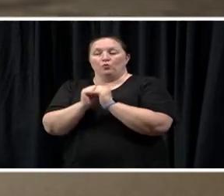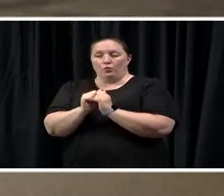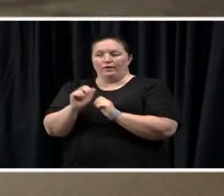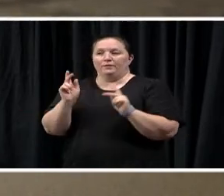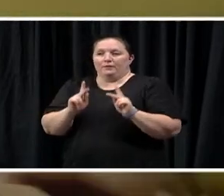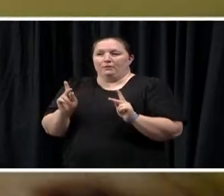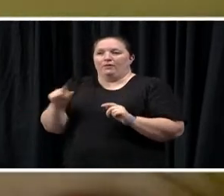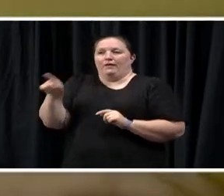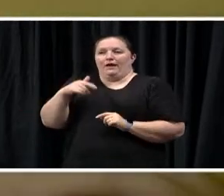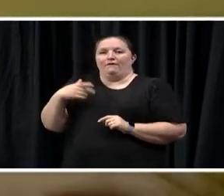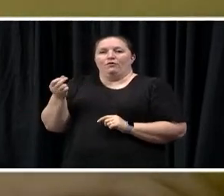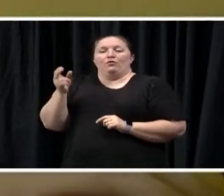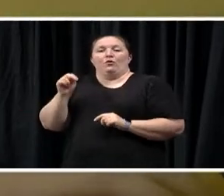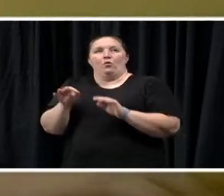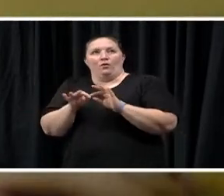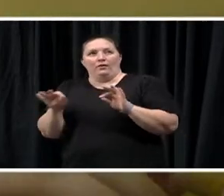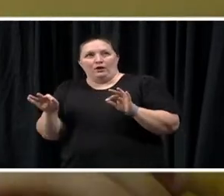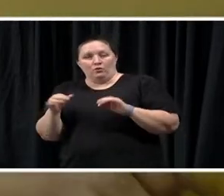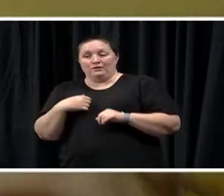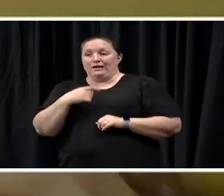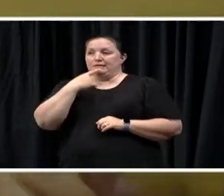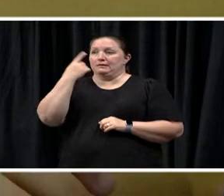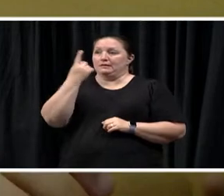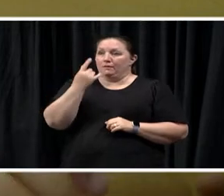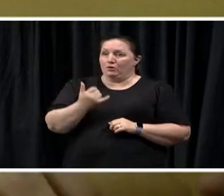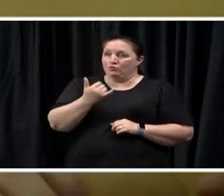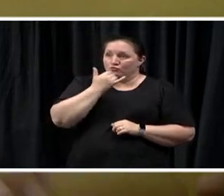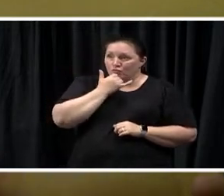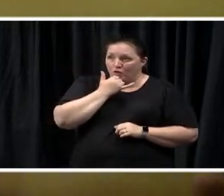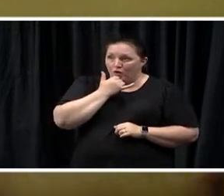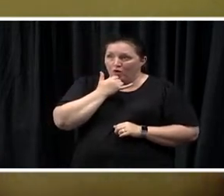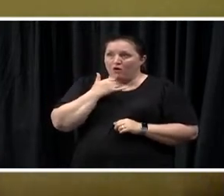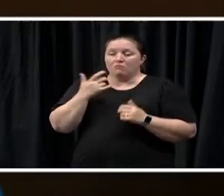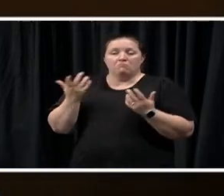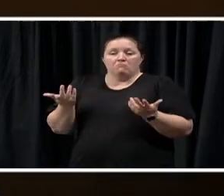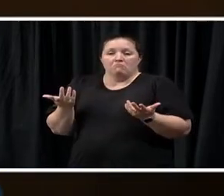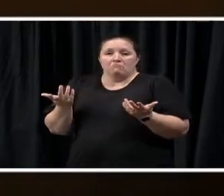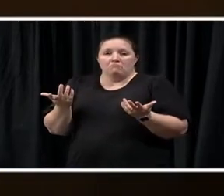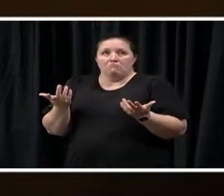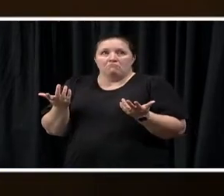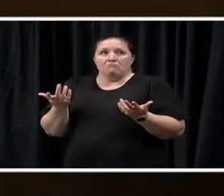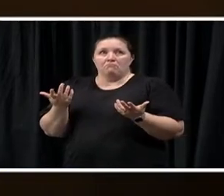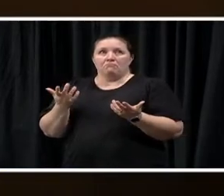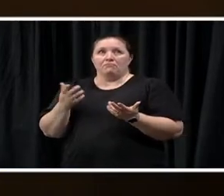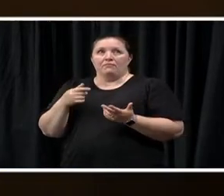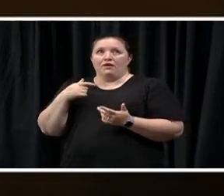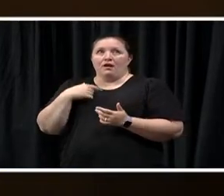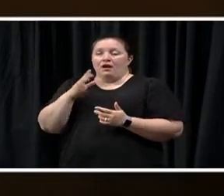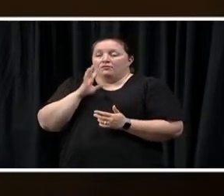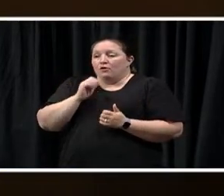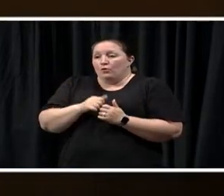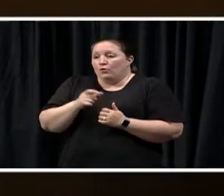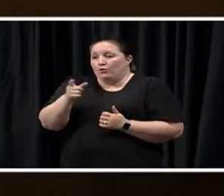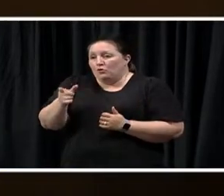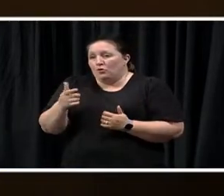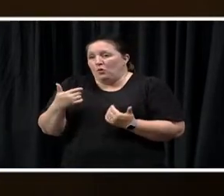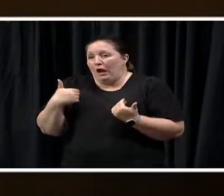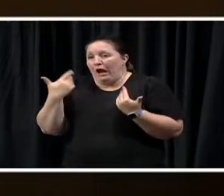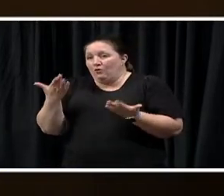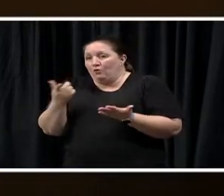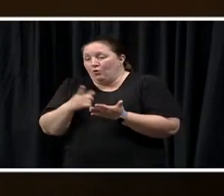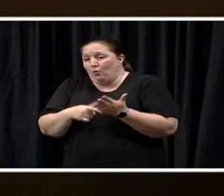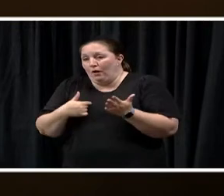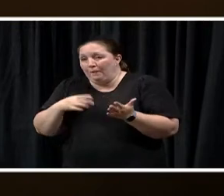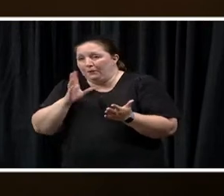own language. I said things wrong, I don't know, it's like, I talk to you, maybe I don't know what I'm